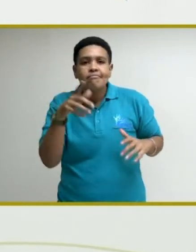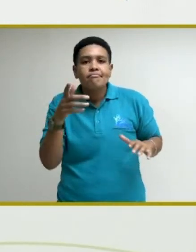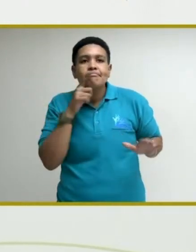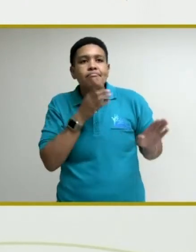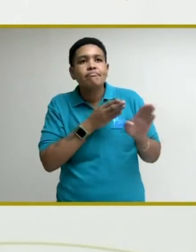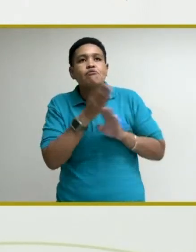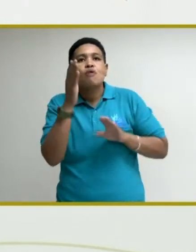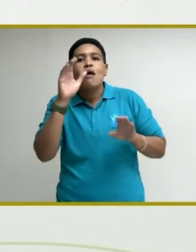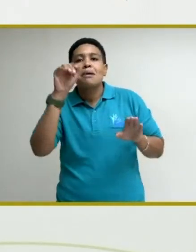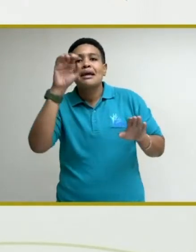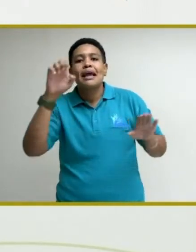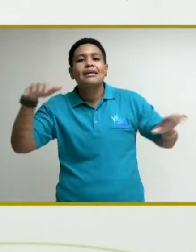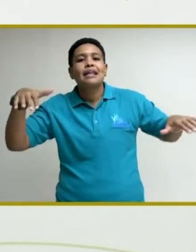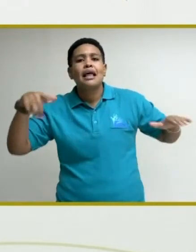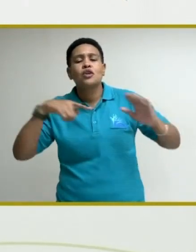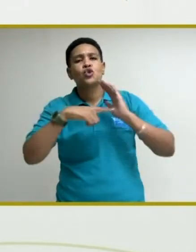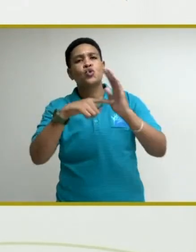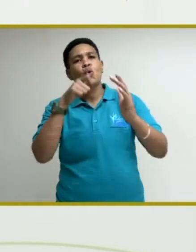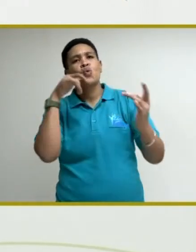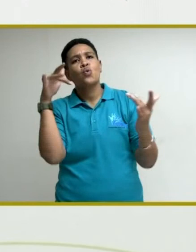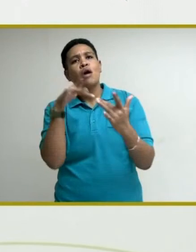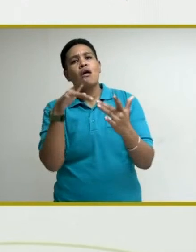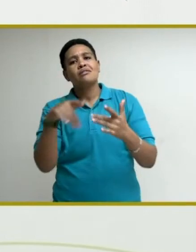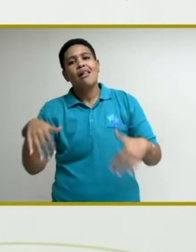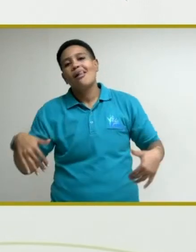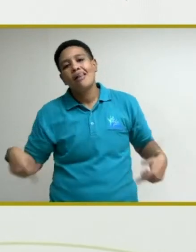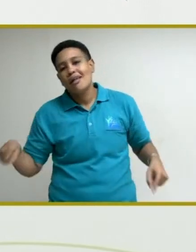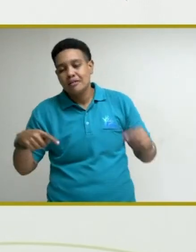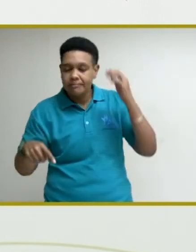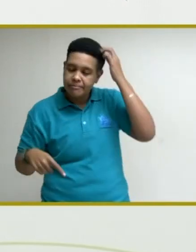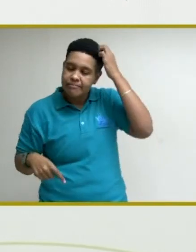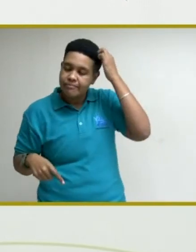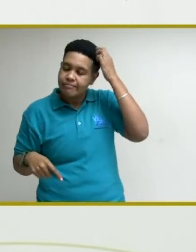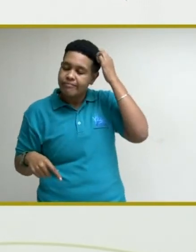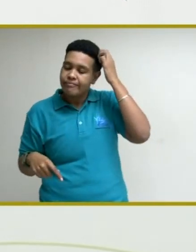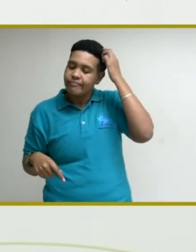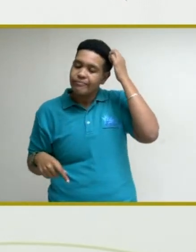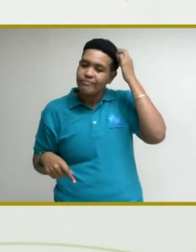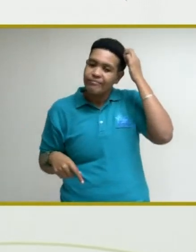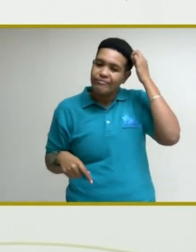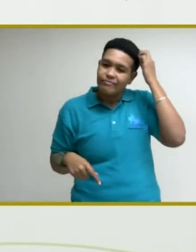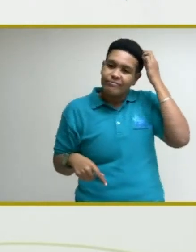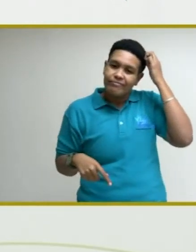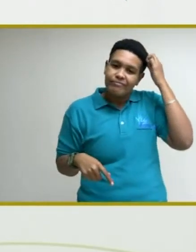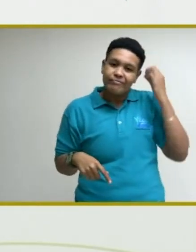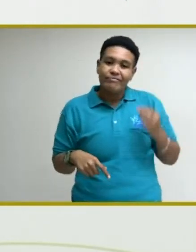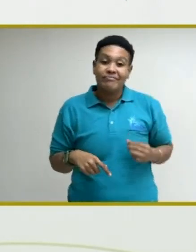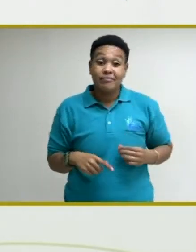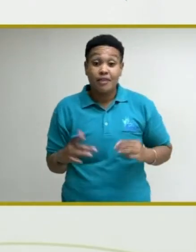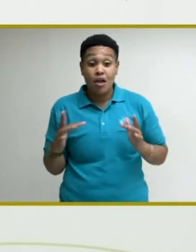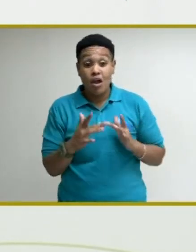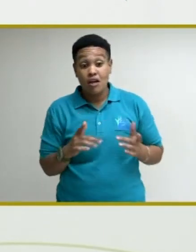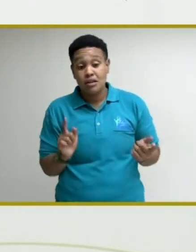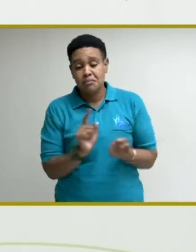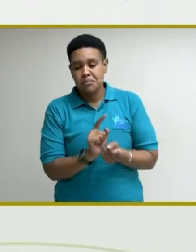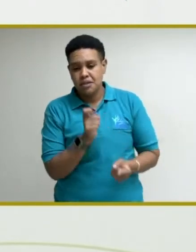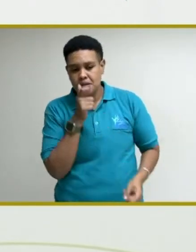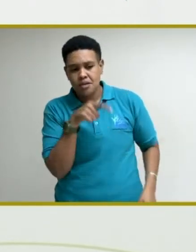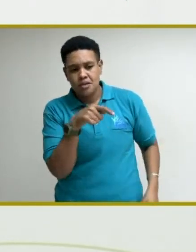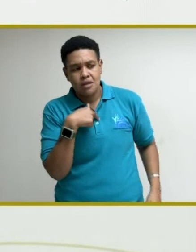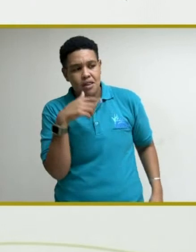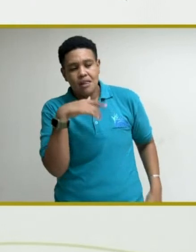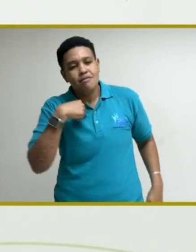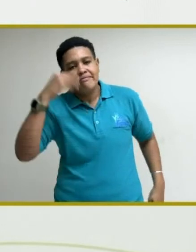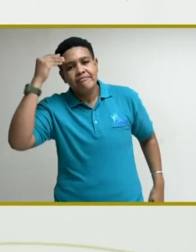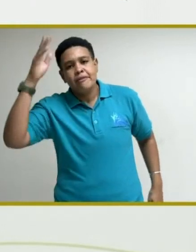primary case is not revealing who the contacts are because they don't want to face quarantine and isolation.